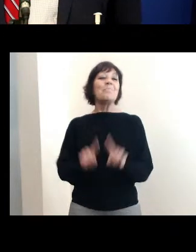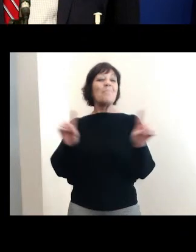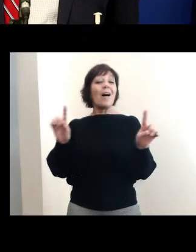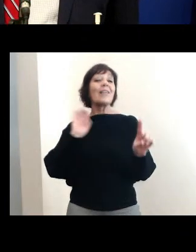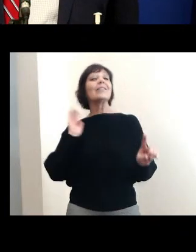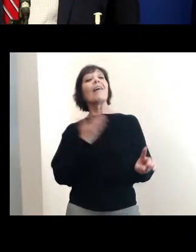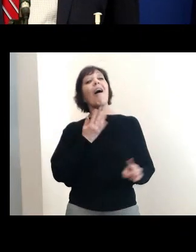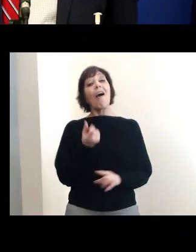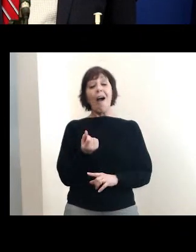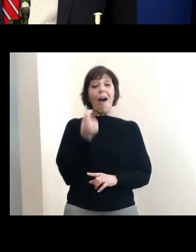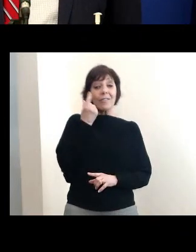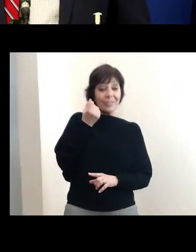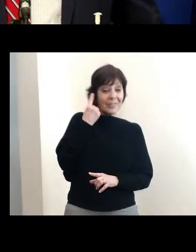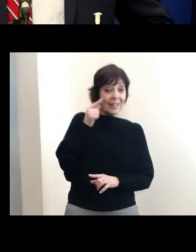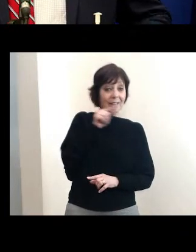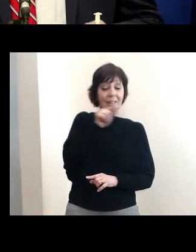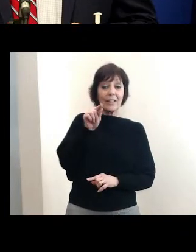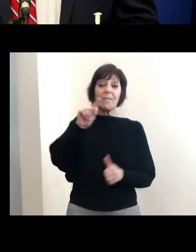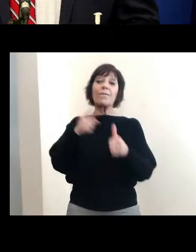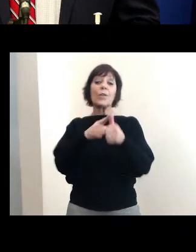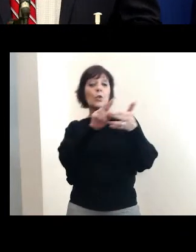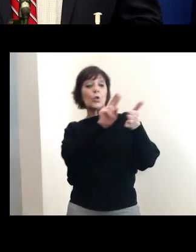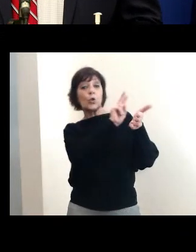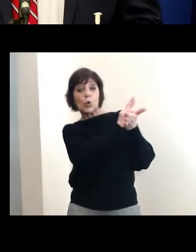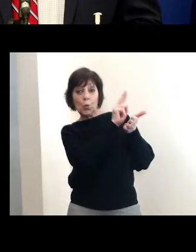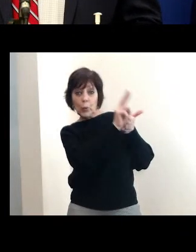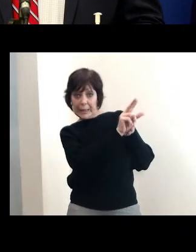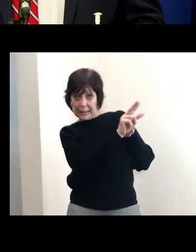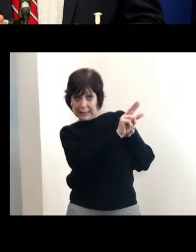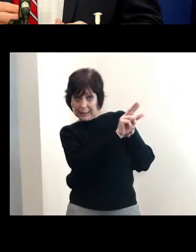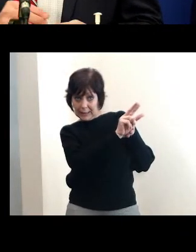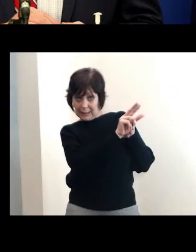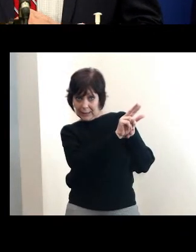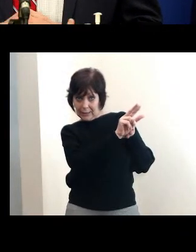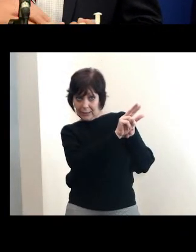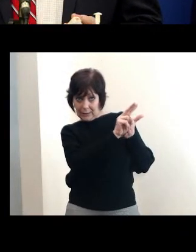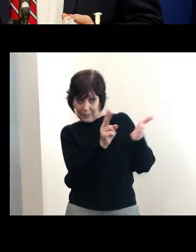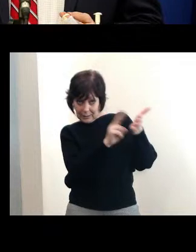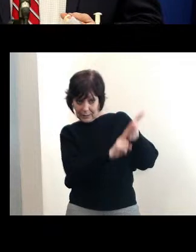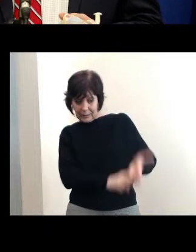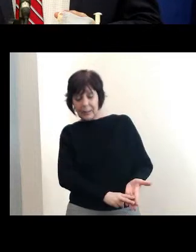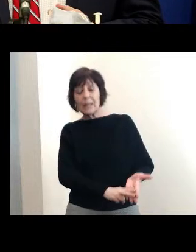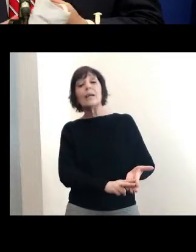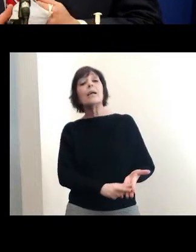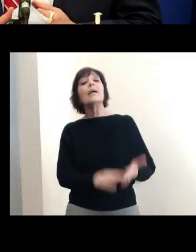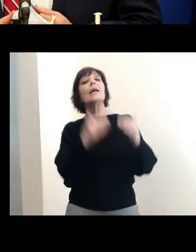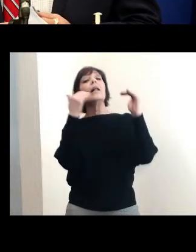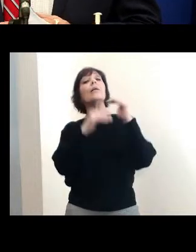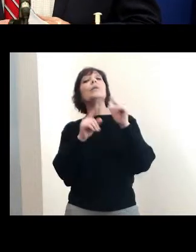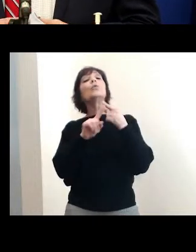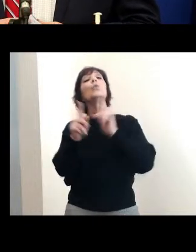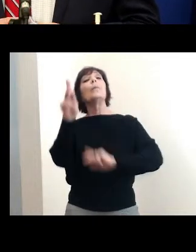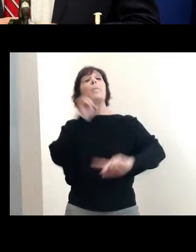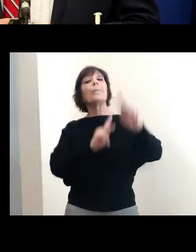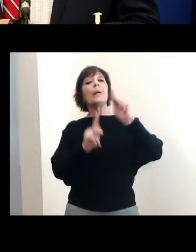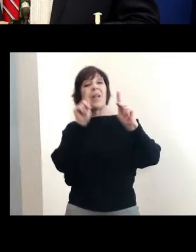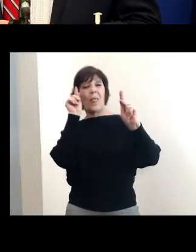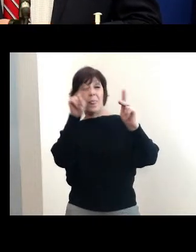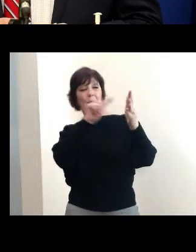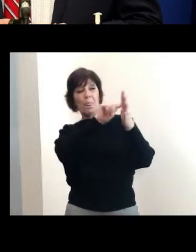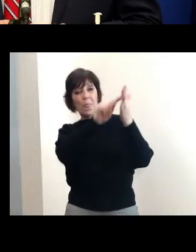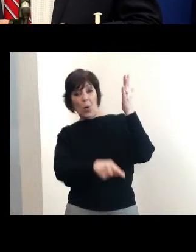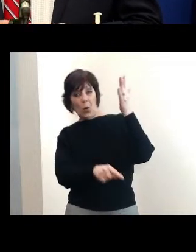our understanding that for the first 2 weeks of sign up, it is only going to be limited to individuals in